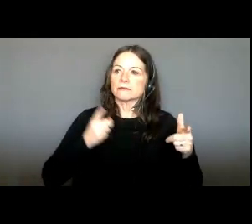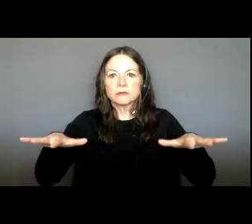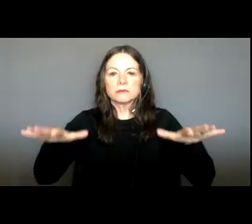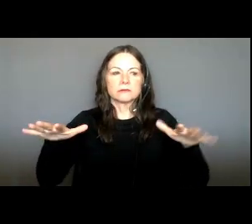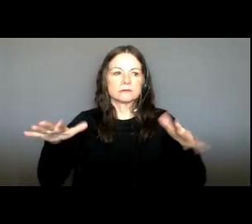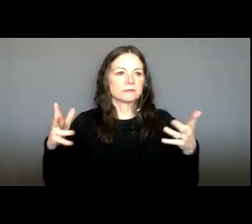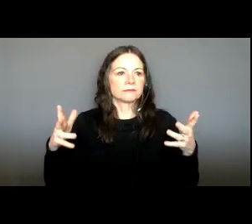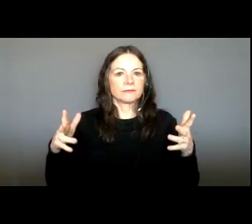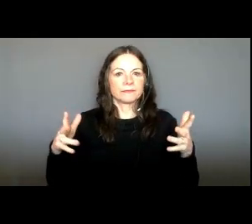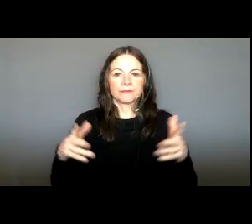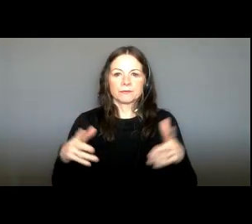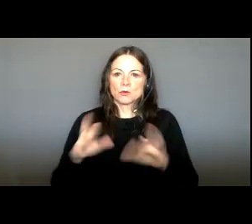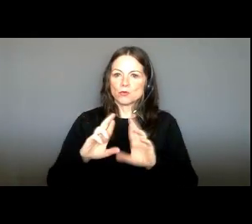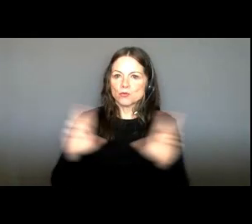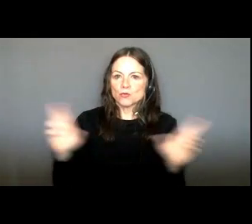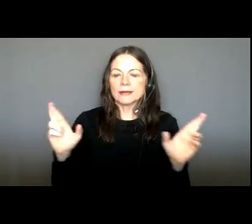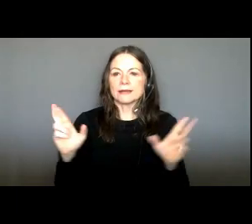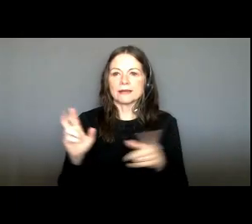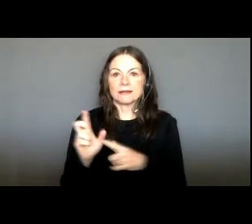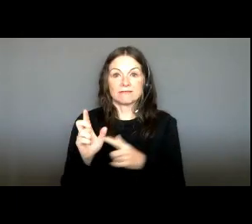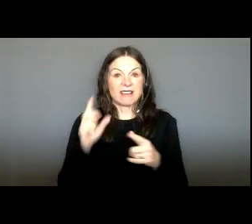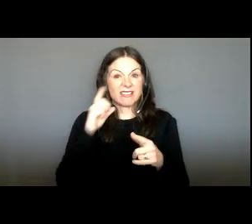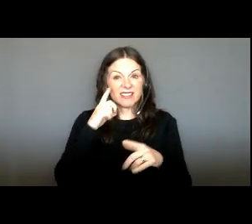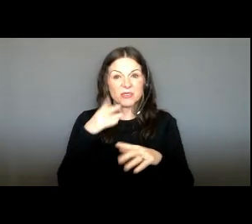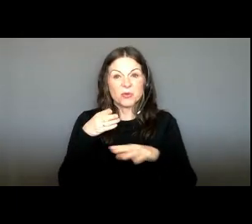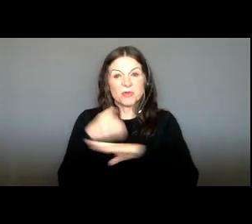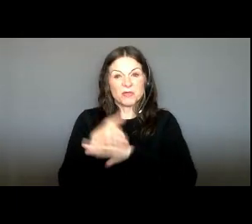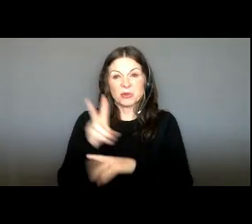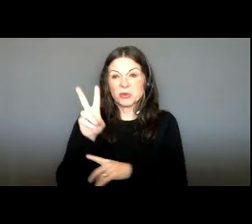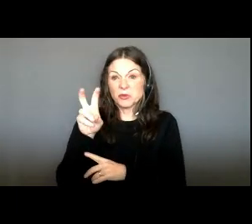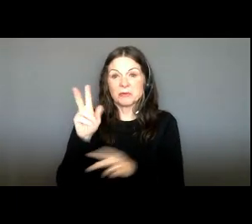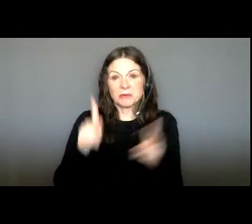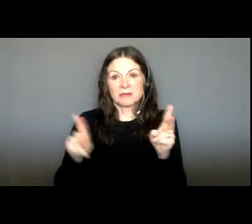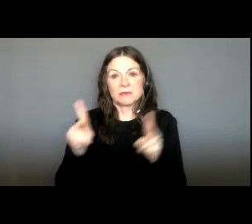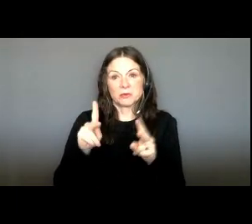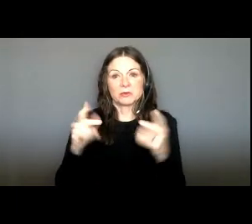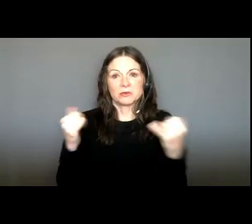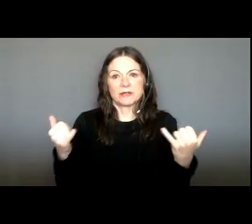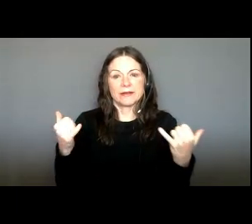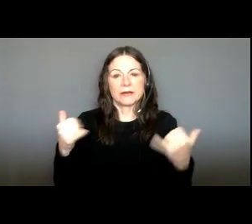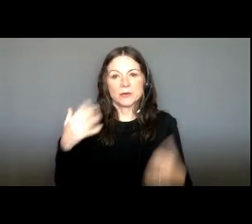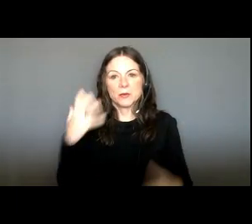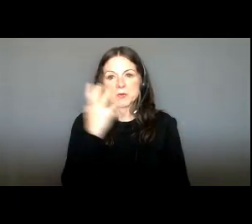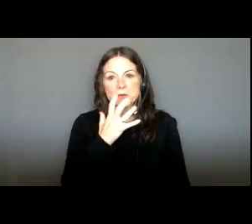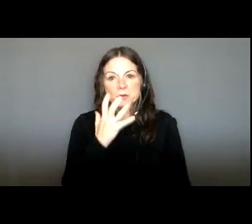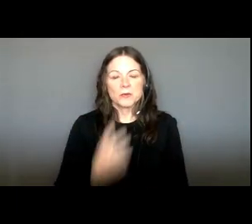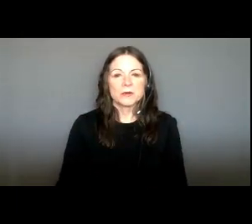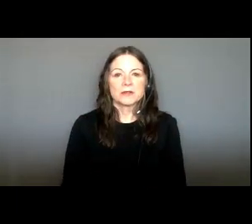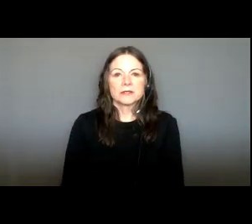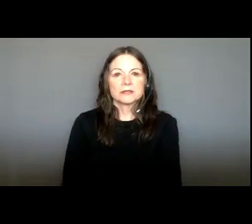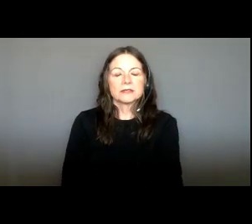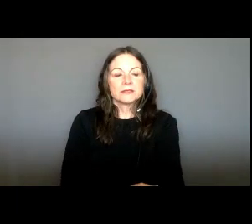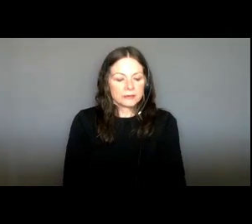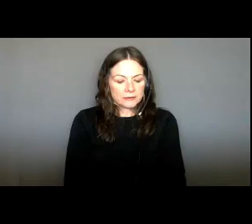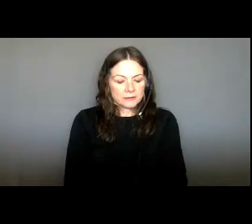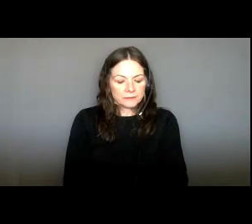attendees. We have a group of over 200 people today joining us.